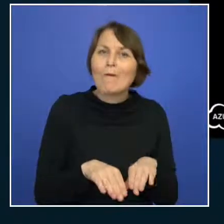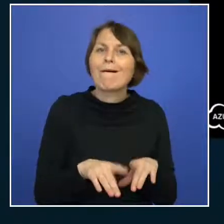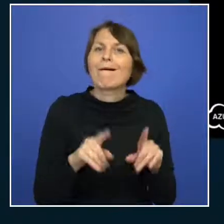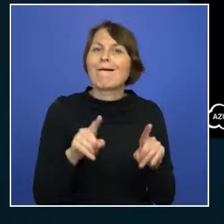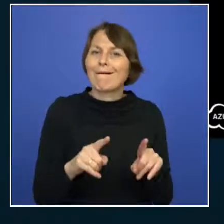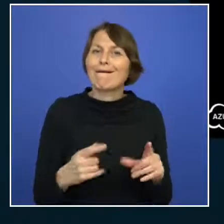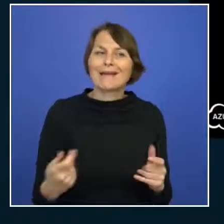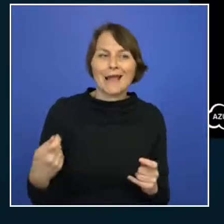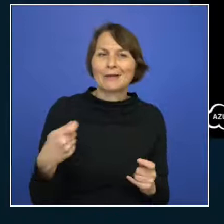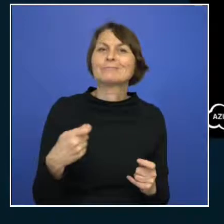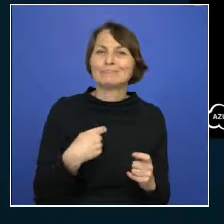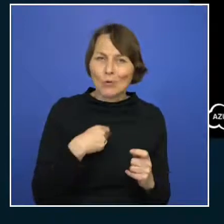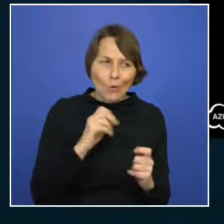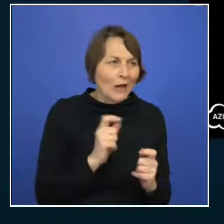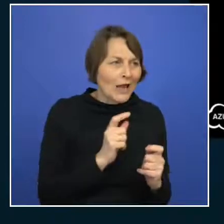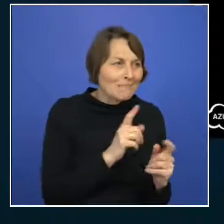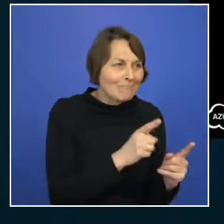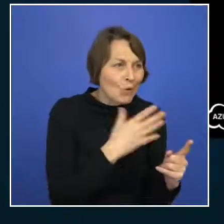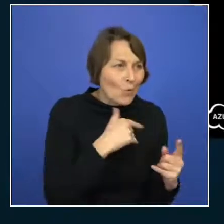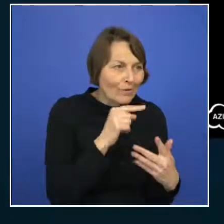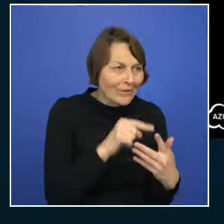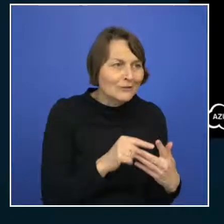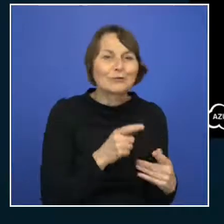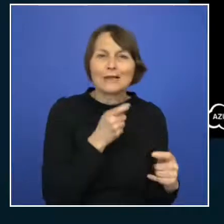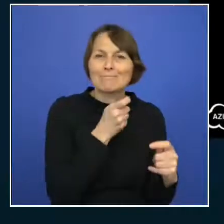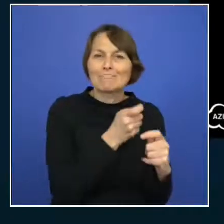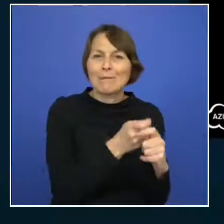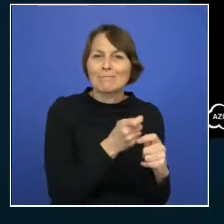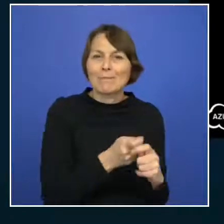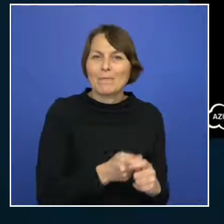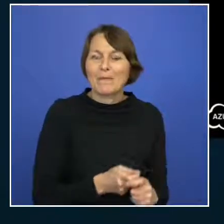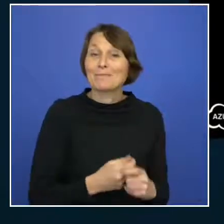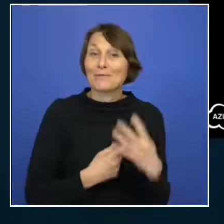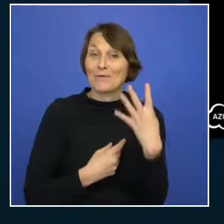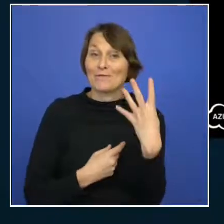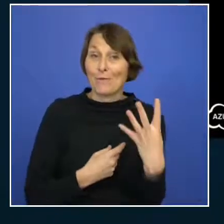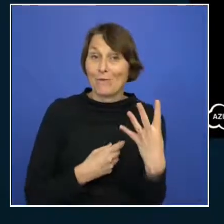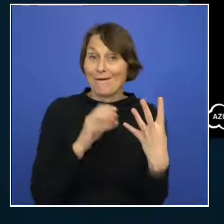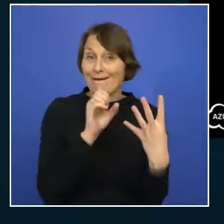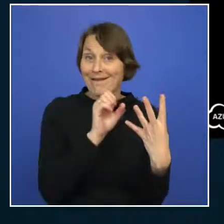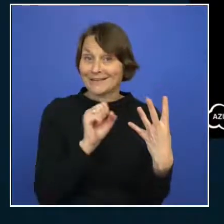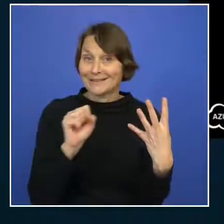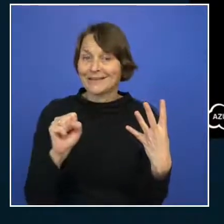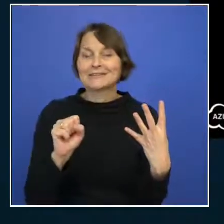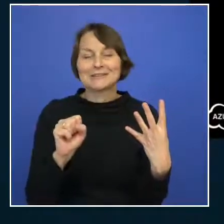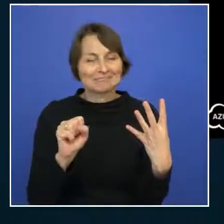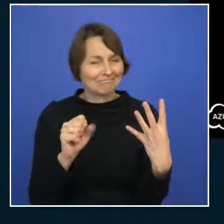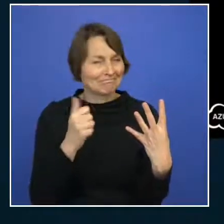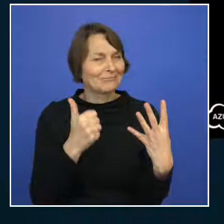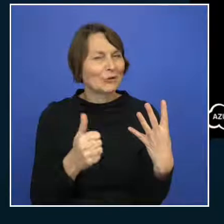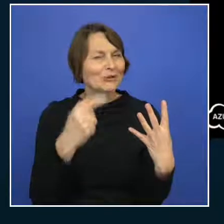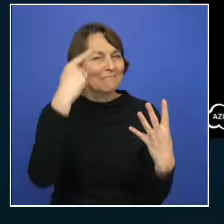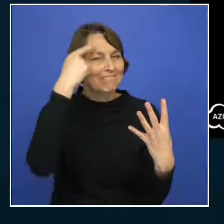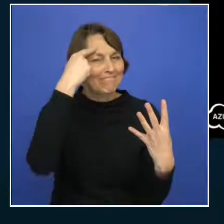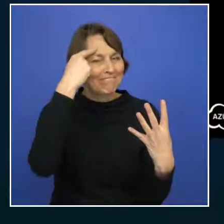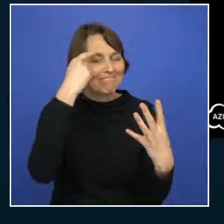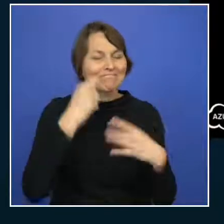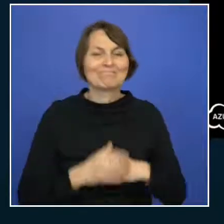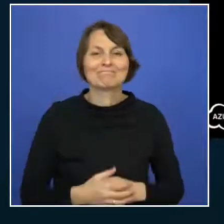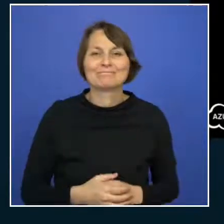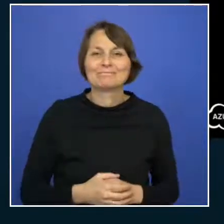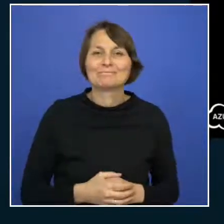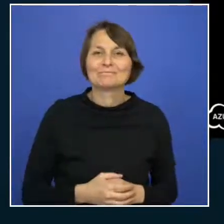cannot do it. So the 4S is also worth considering for. And then